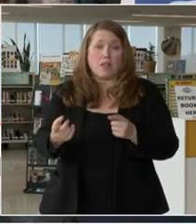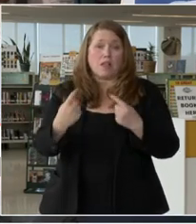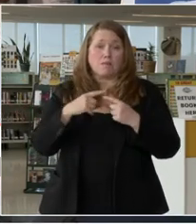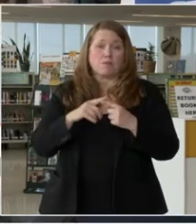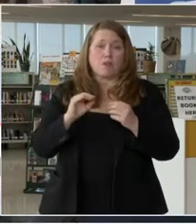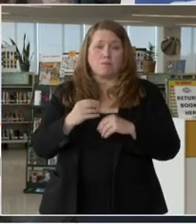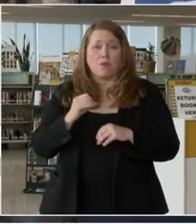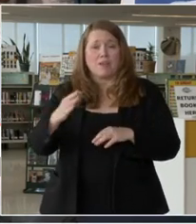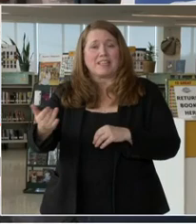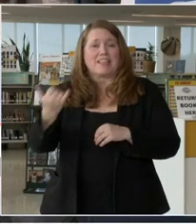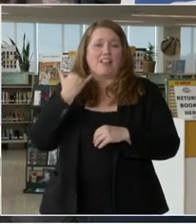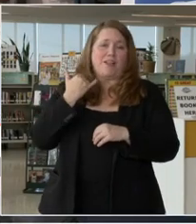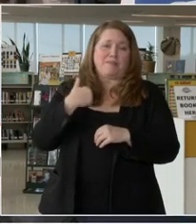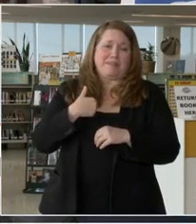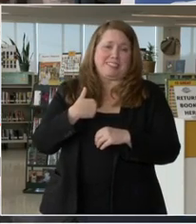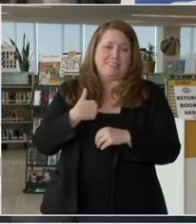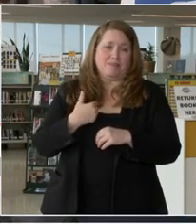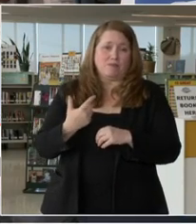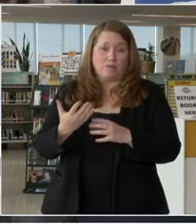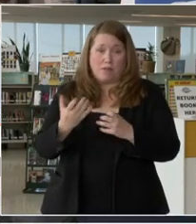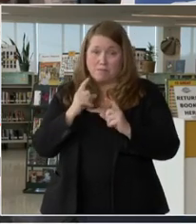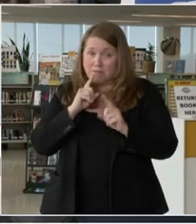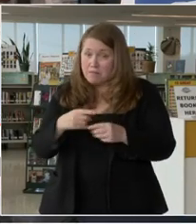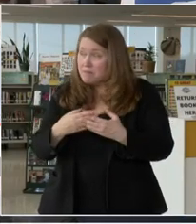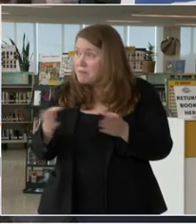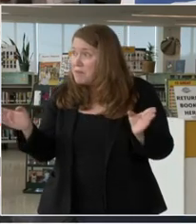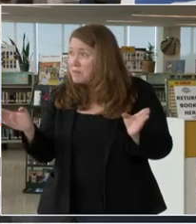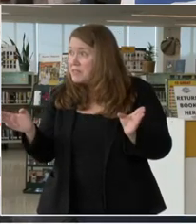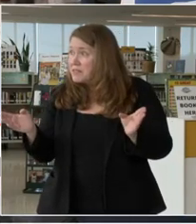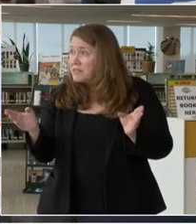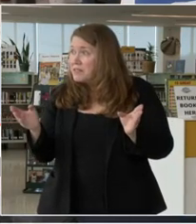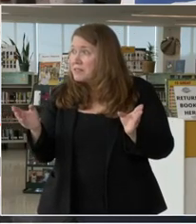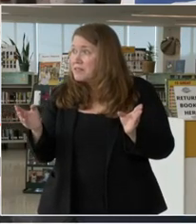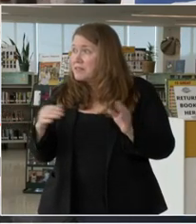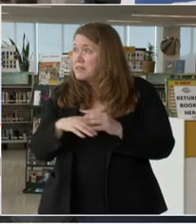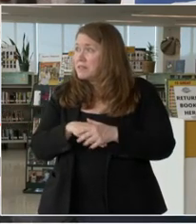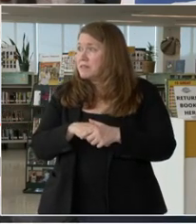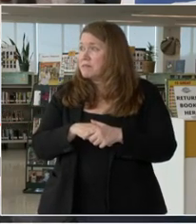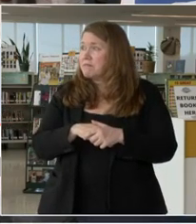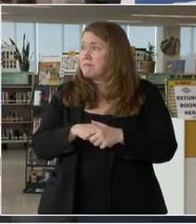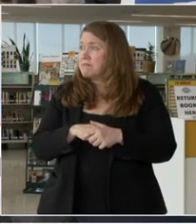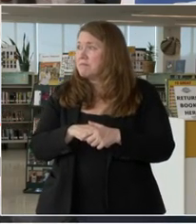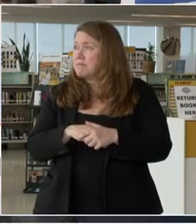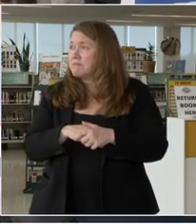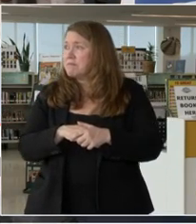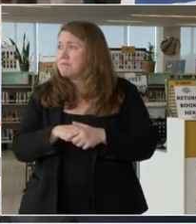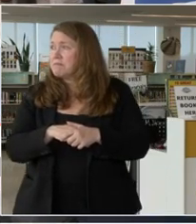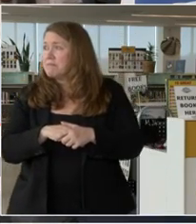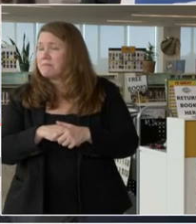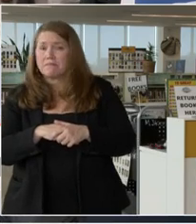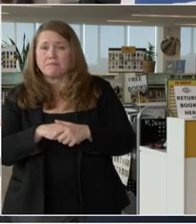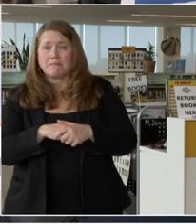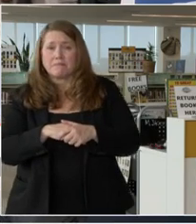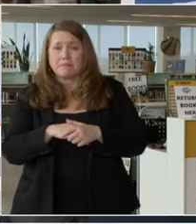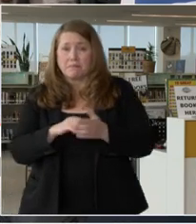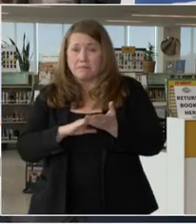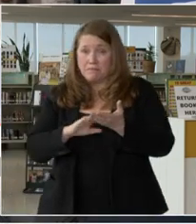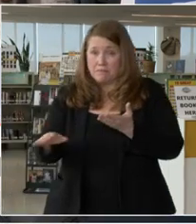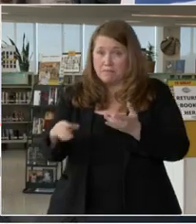me a call. Do you want to respond publicly to their criticism of lifting the mask